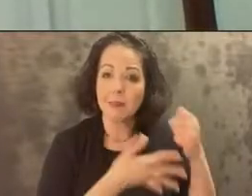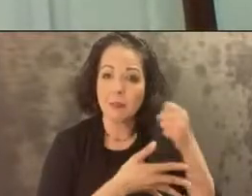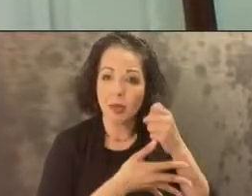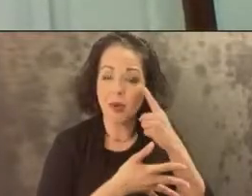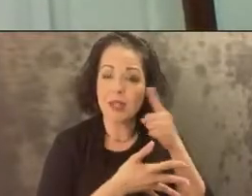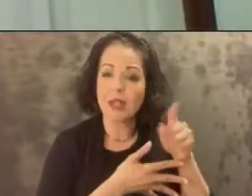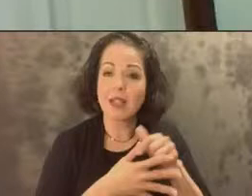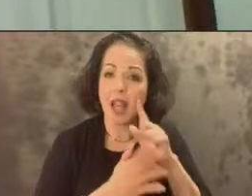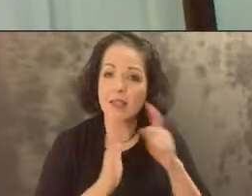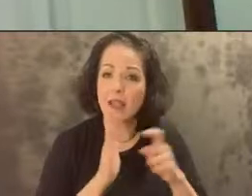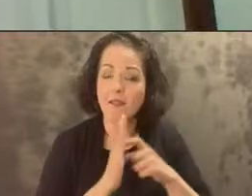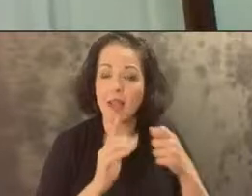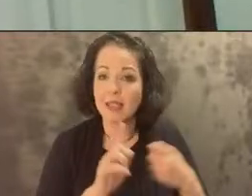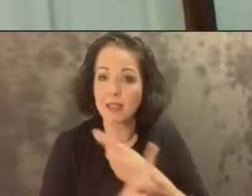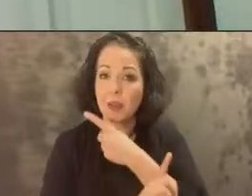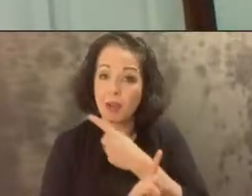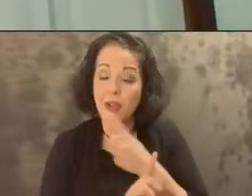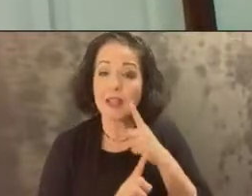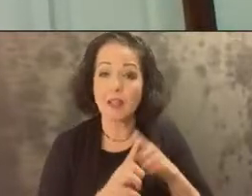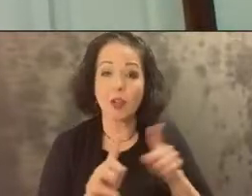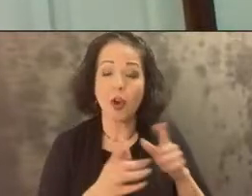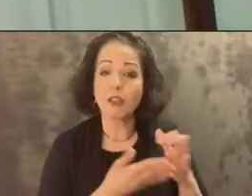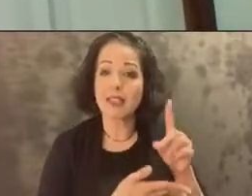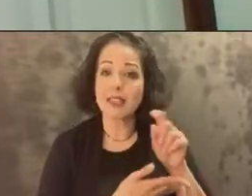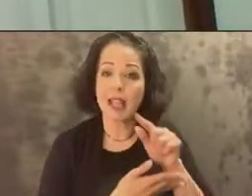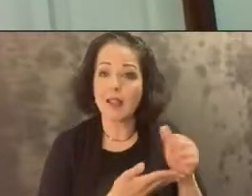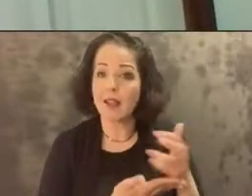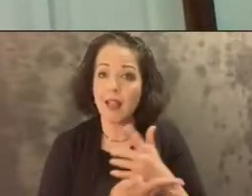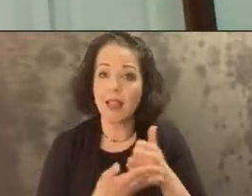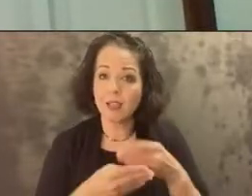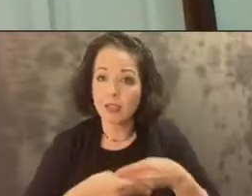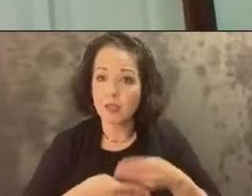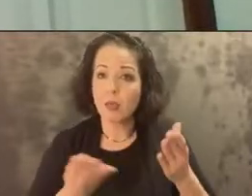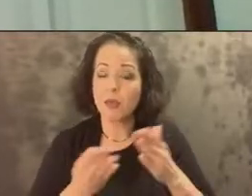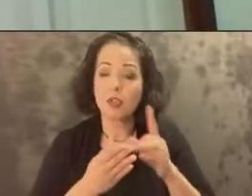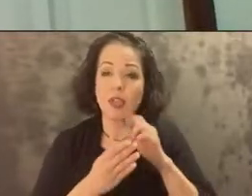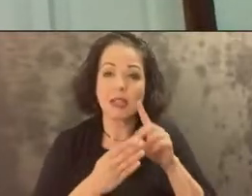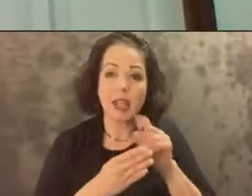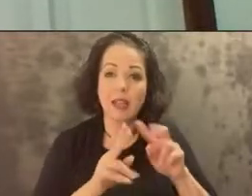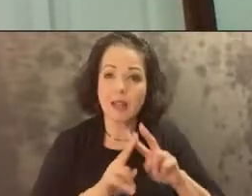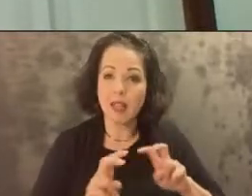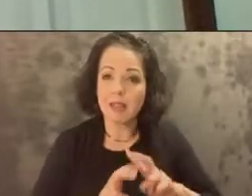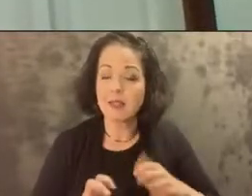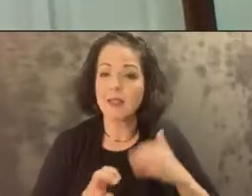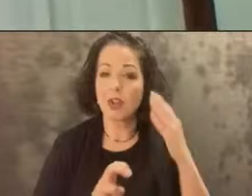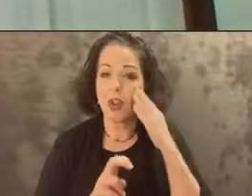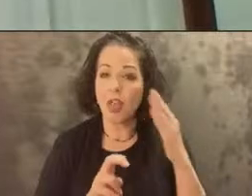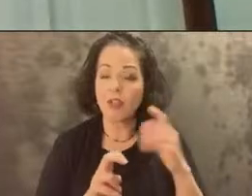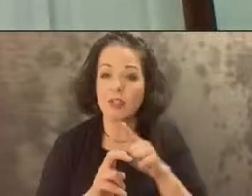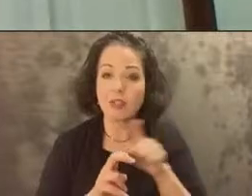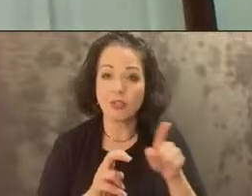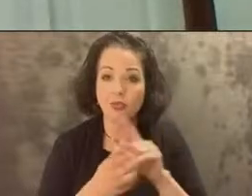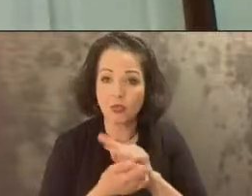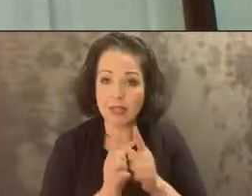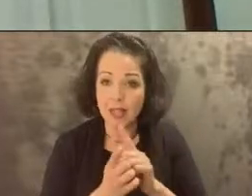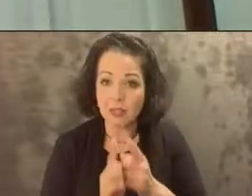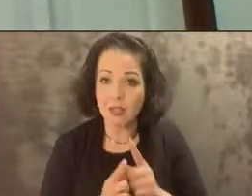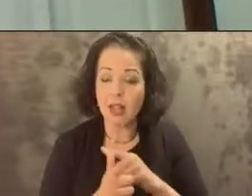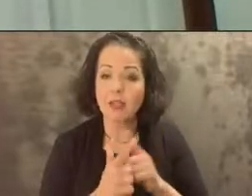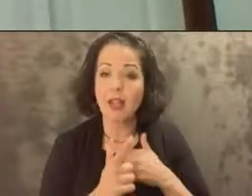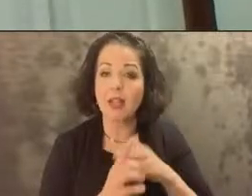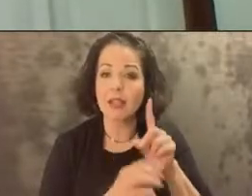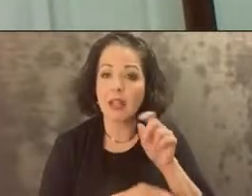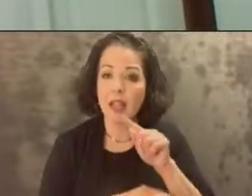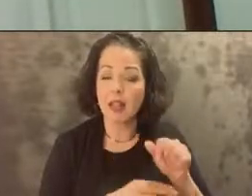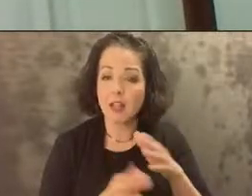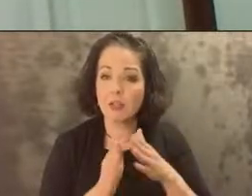disparities, measurement development, data collection, distribution, data analysis, knowledge translation, development of data-driven policies,